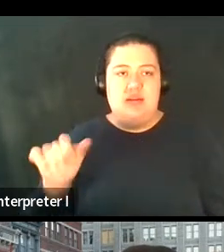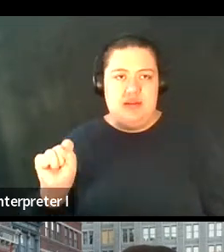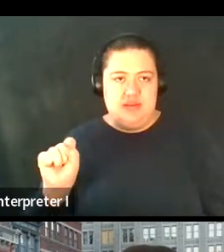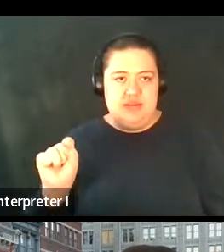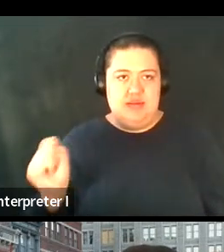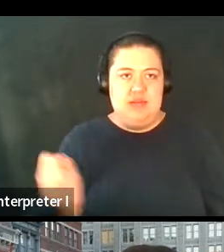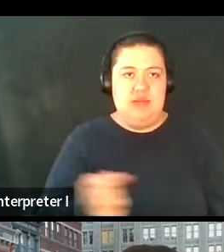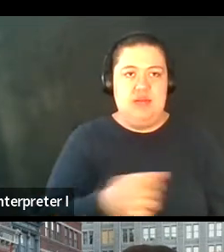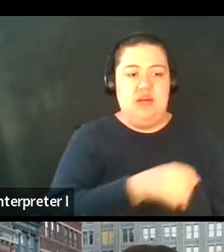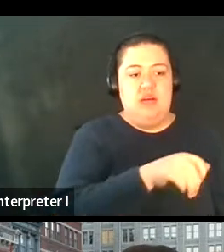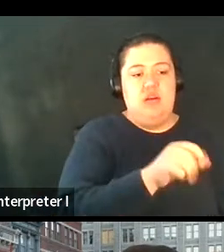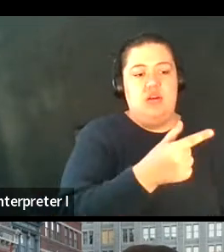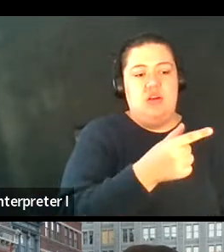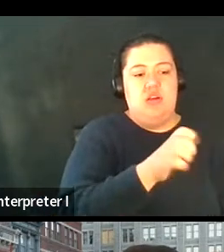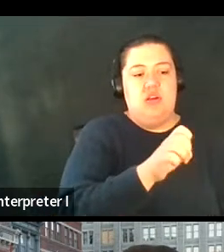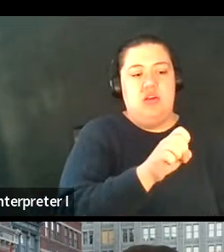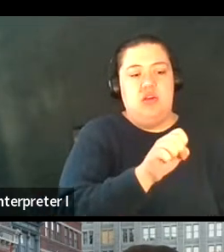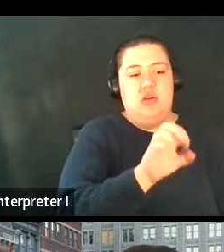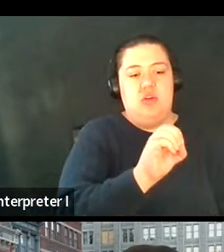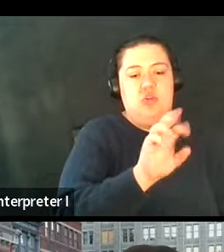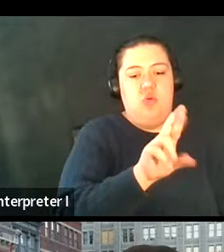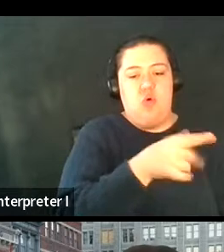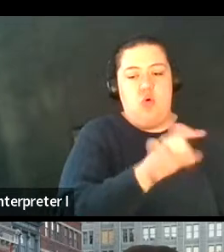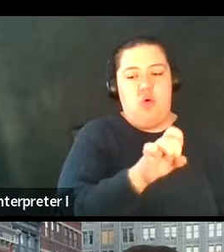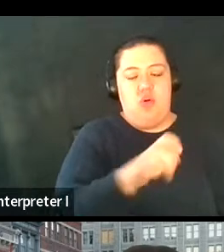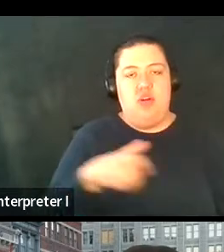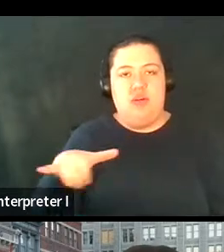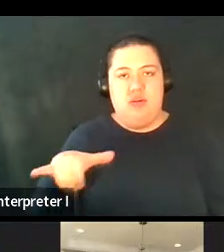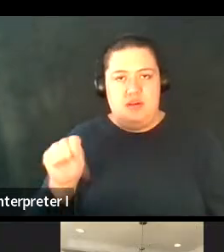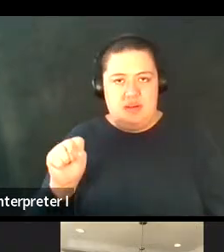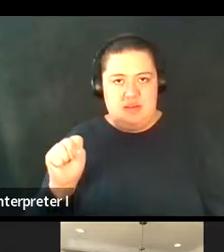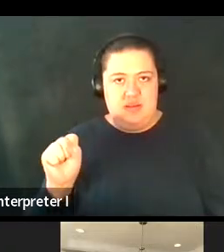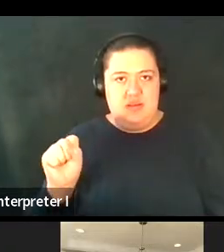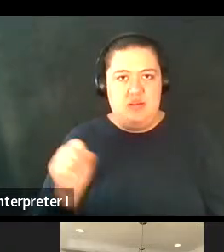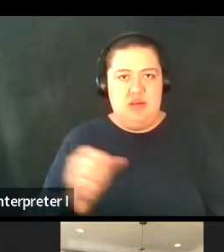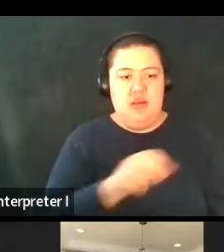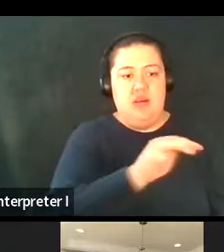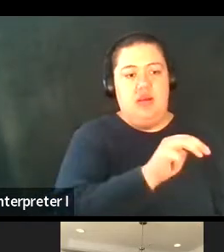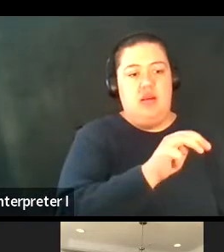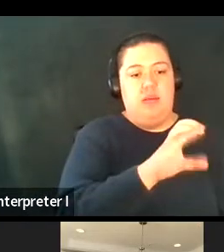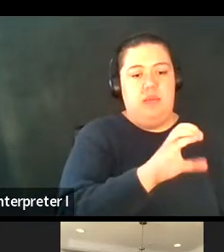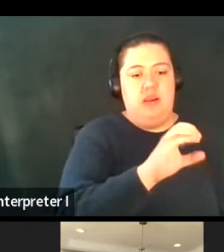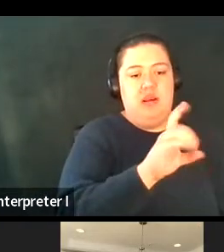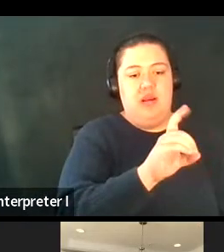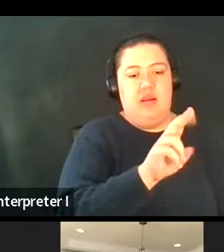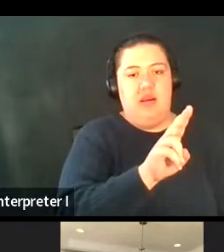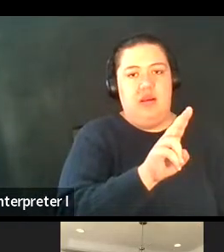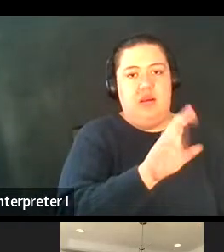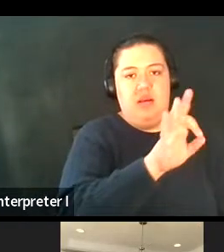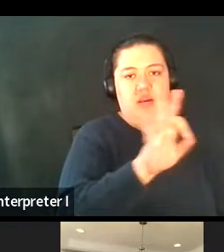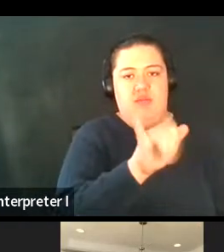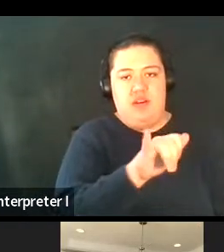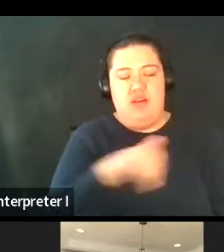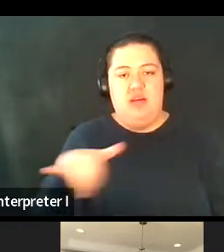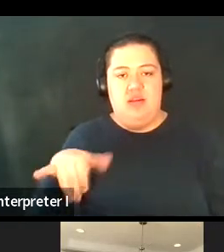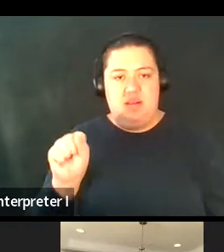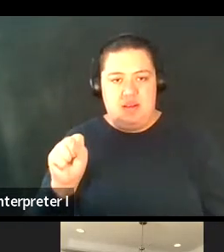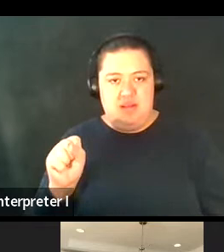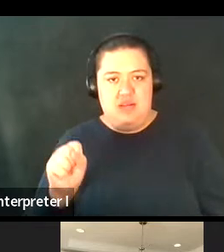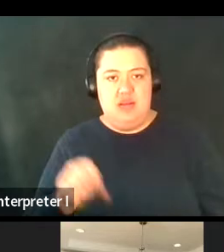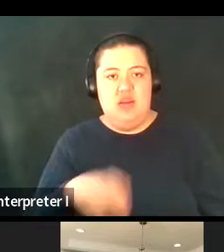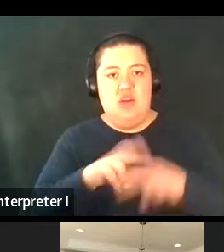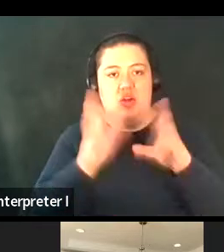yes. Councilmember Lewis George, Yes. Councilmember Lewis George votes yes. Councilmember McDuffie. Yes. Councilmember McDuffie votes yes. Chairman